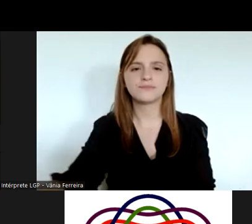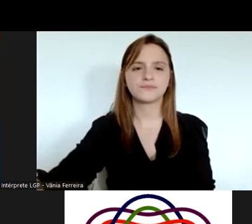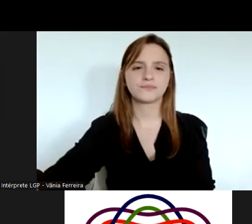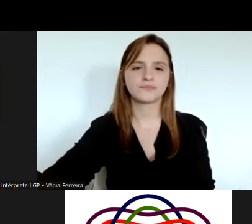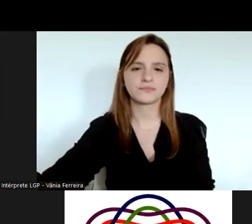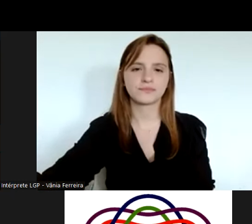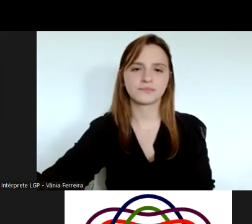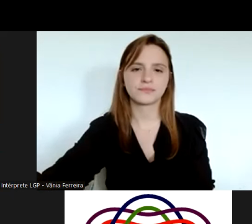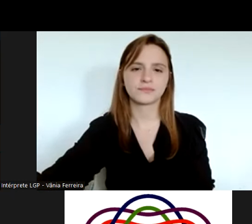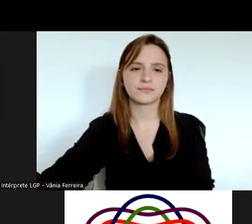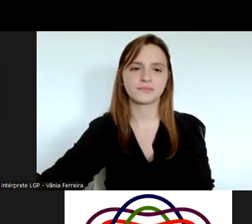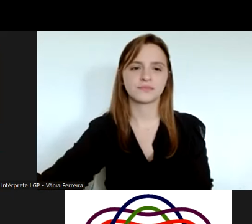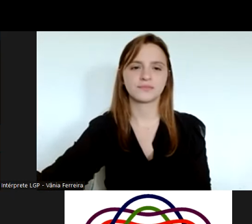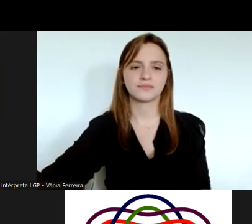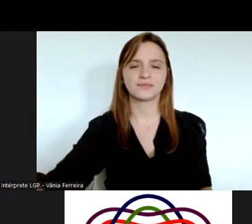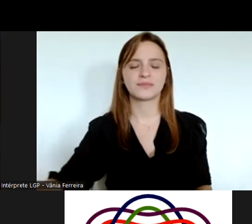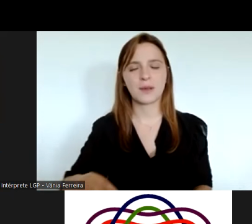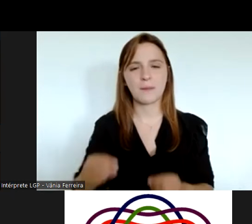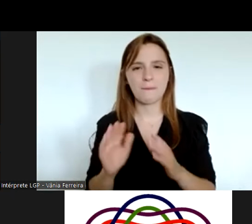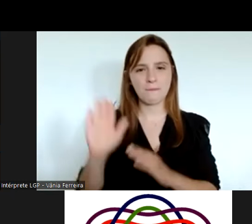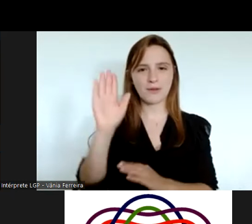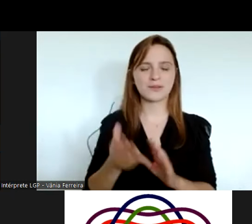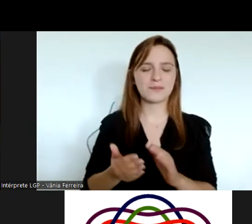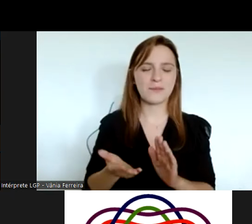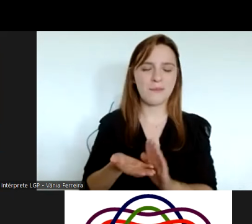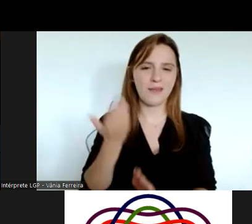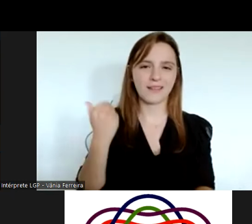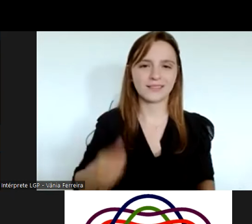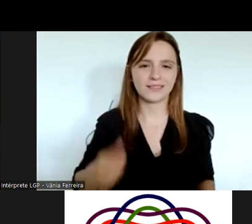Okay, I see some more hands. Great. And is there anyone unsure?